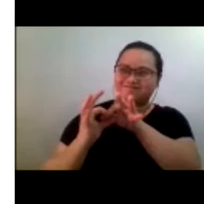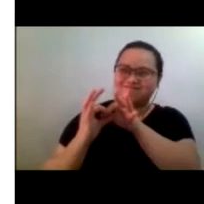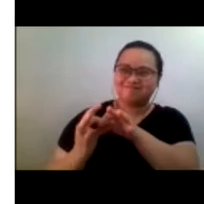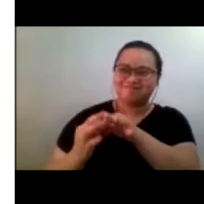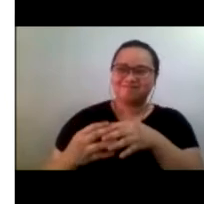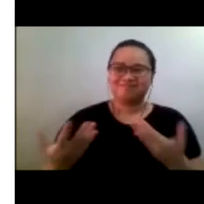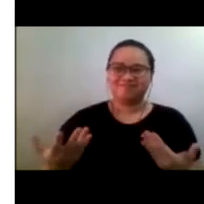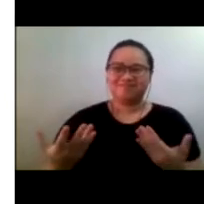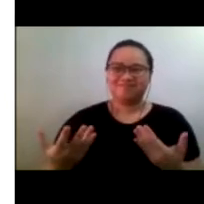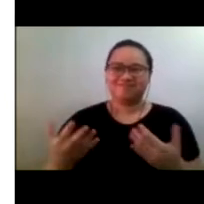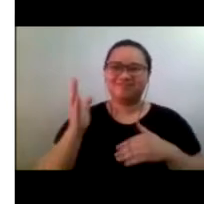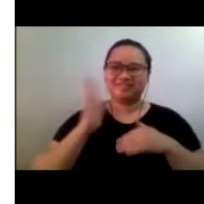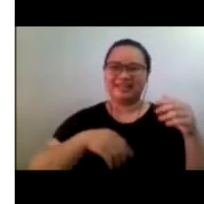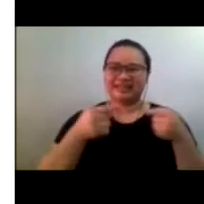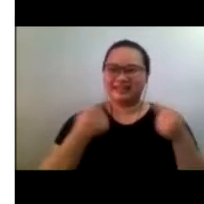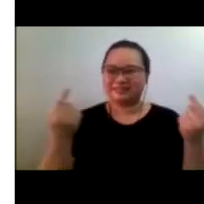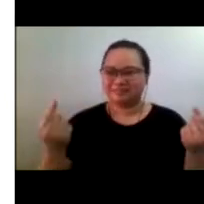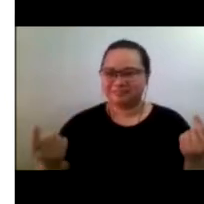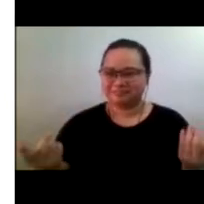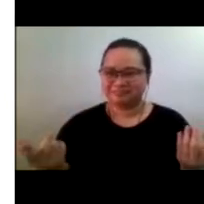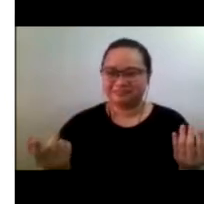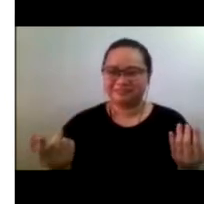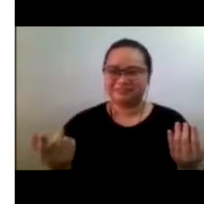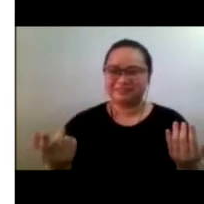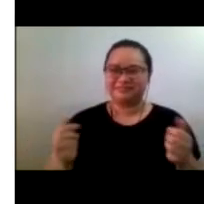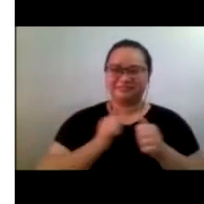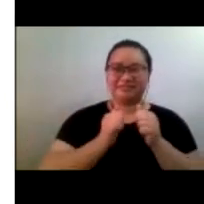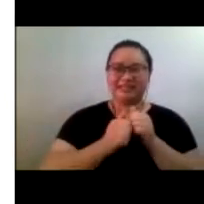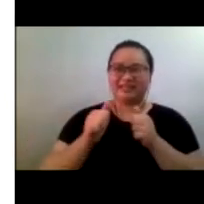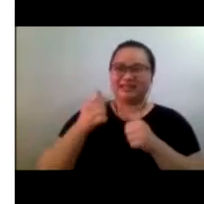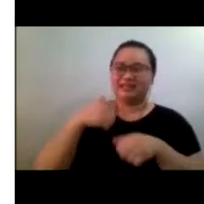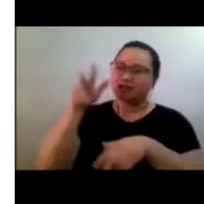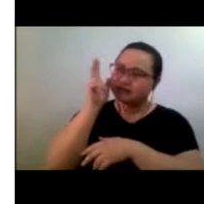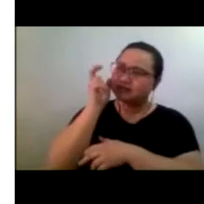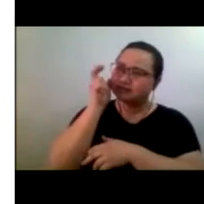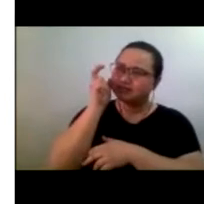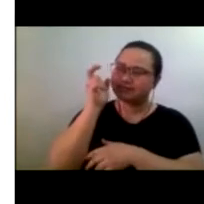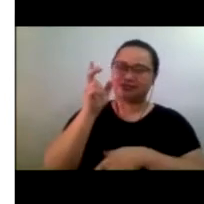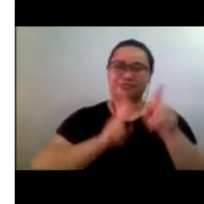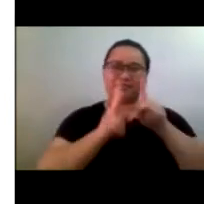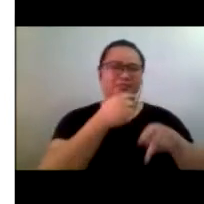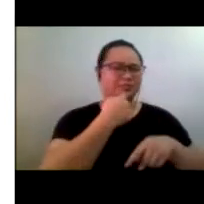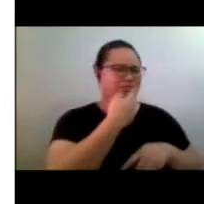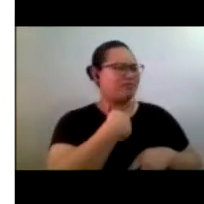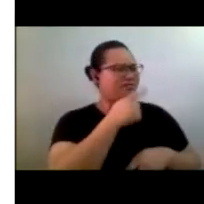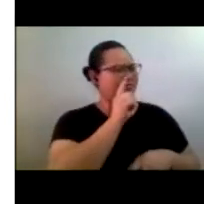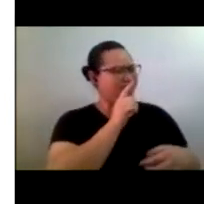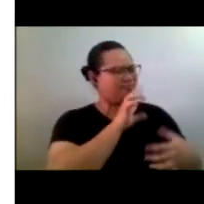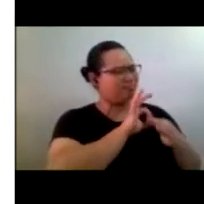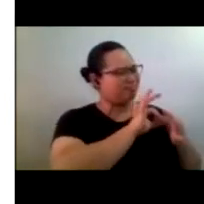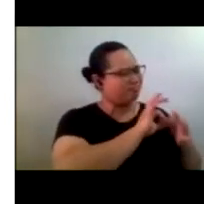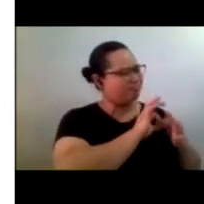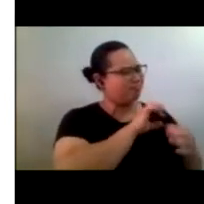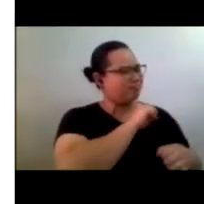enemy, more than a competitor. We get to understand